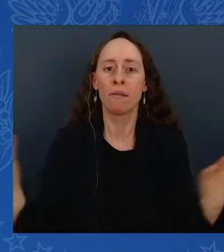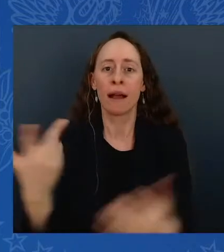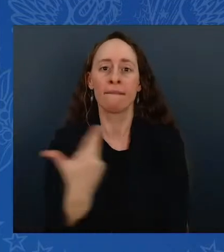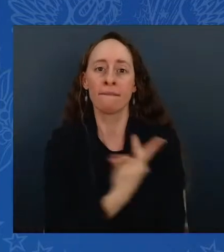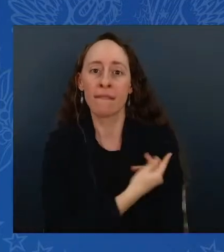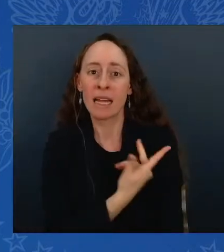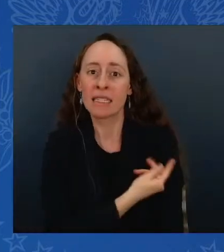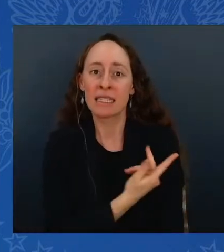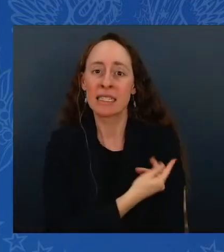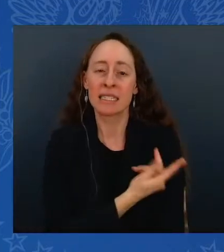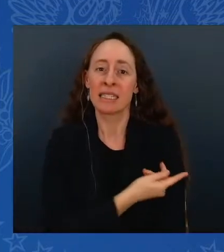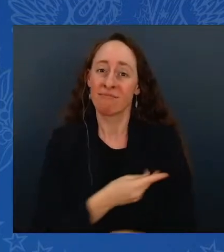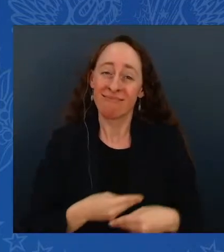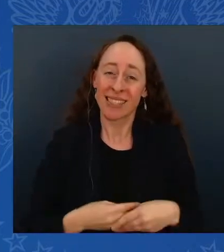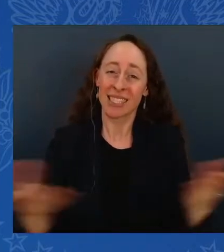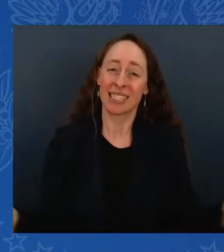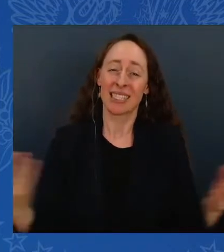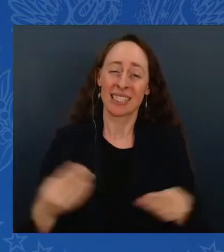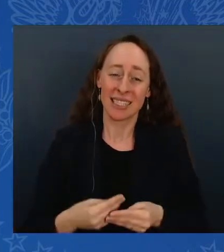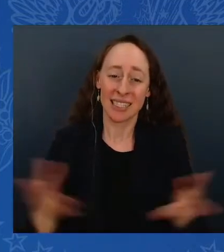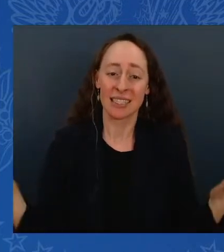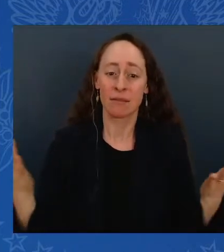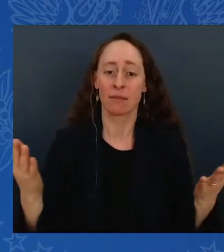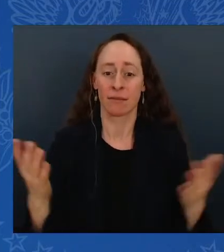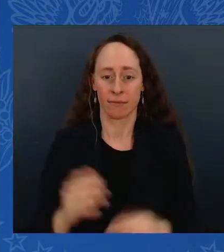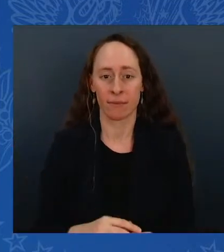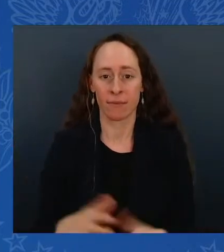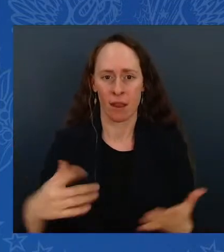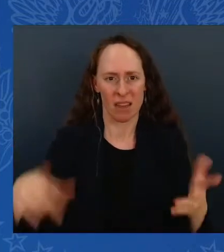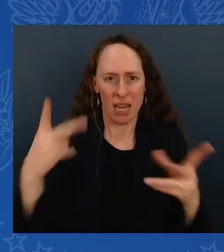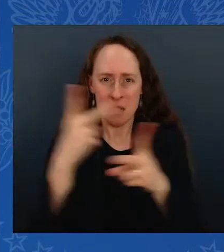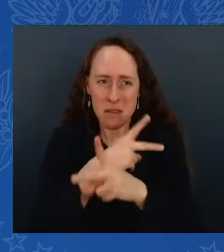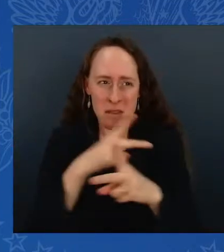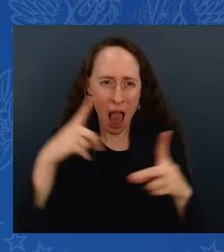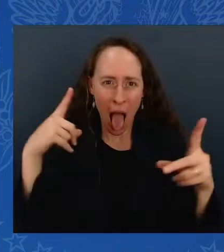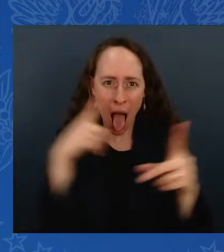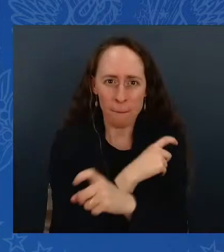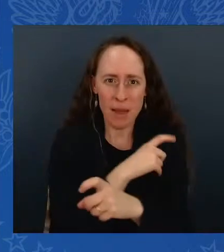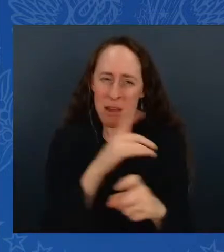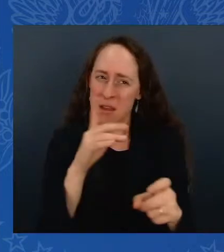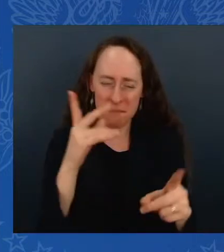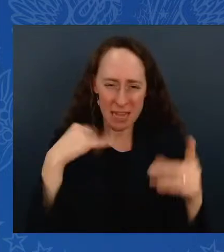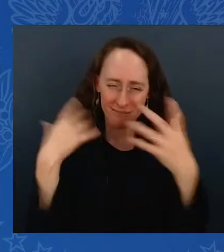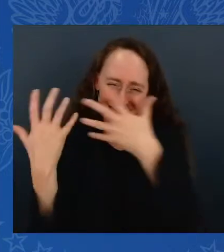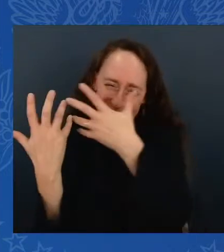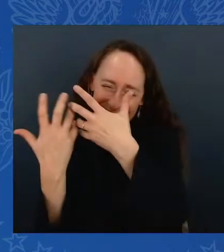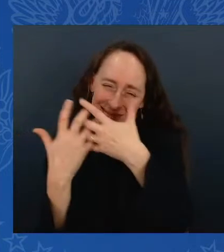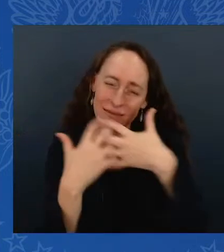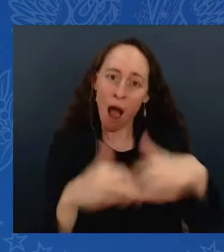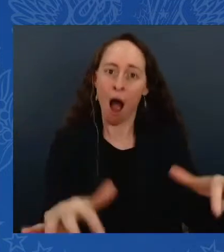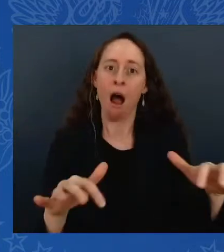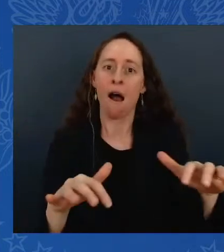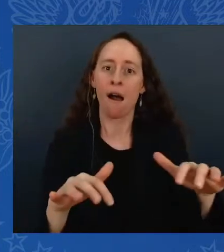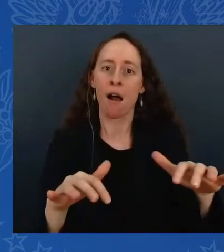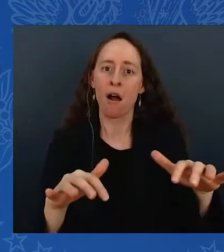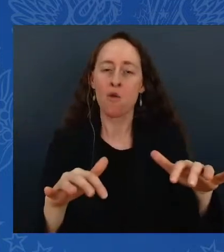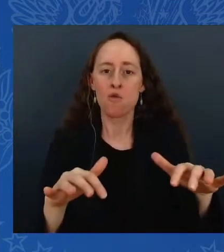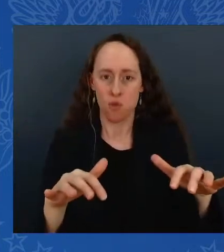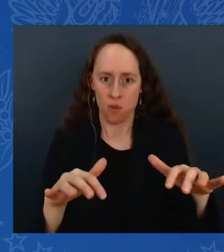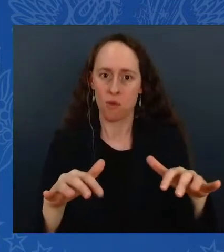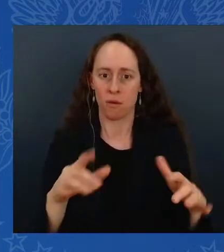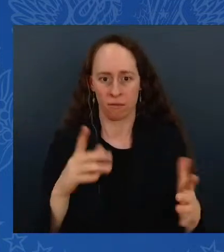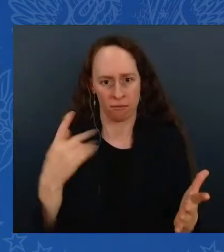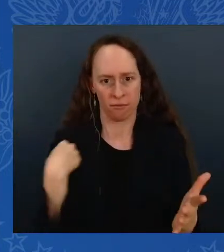sophisticated logistical operations in American history. I found it incredibly difficult to plan that. Without protecting our nation from COVID,